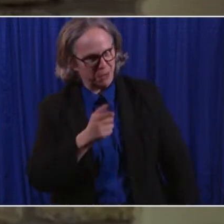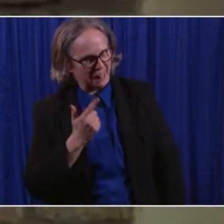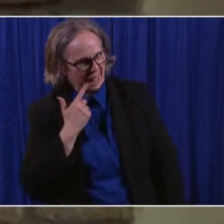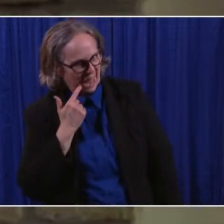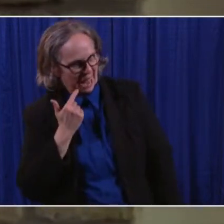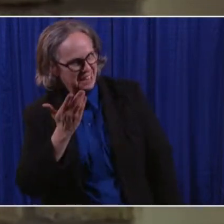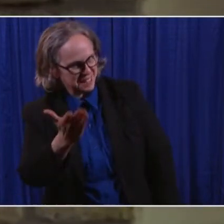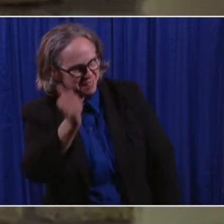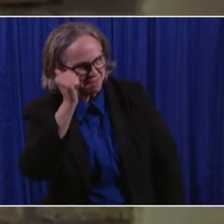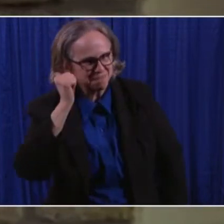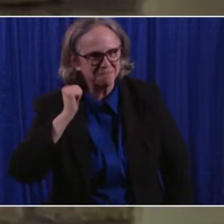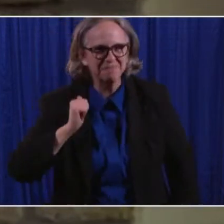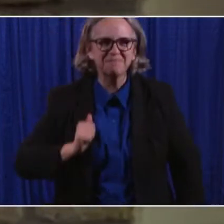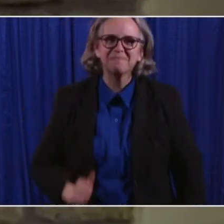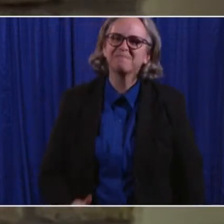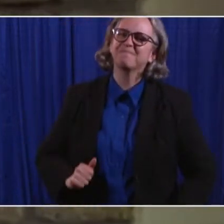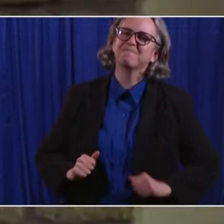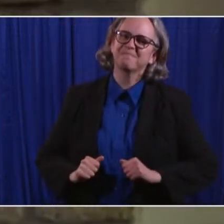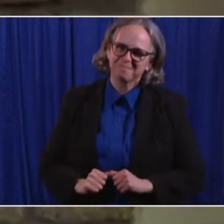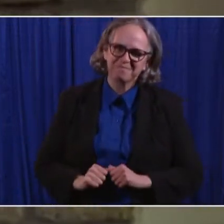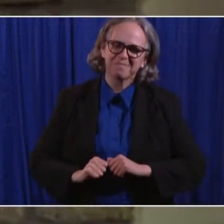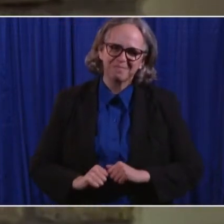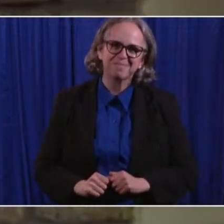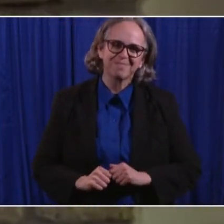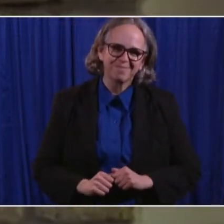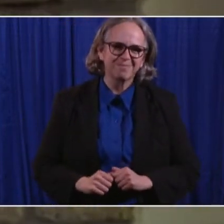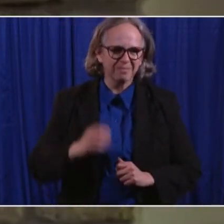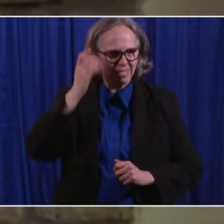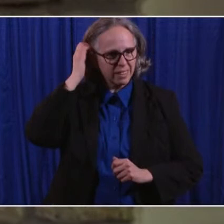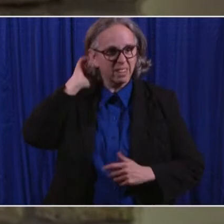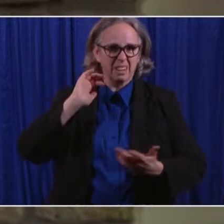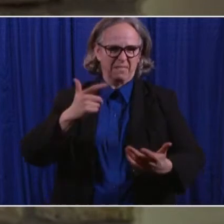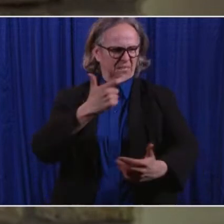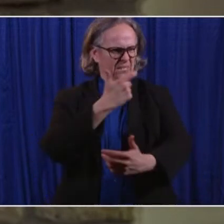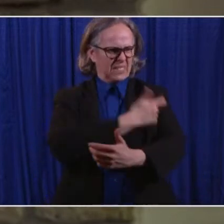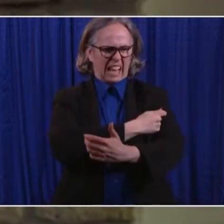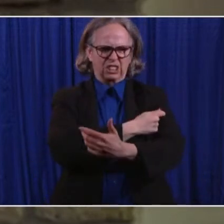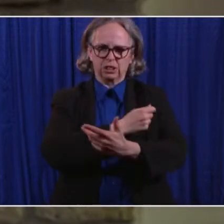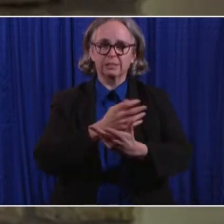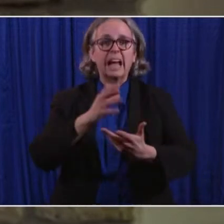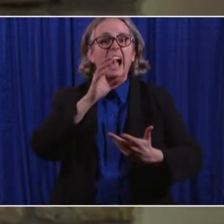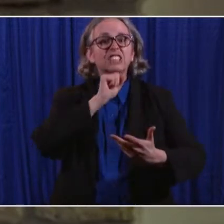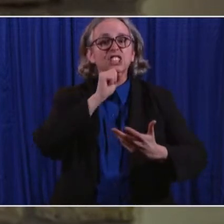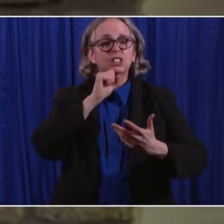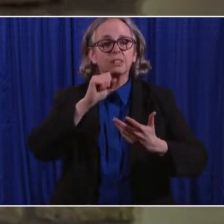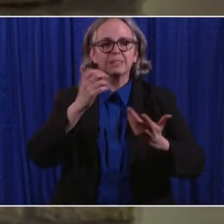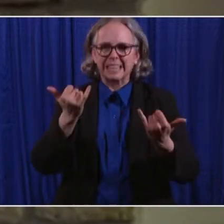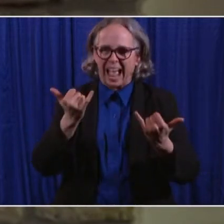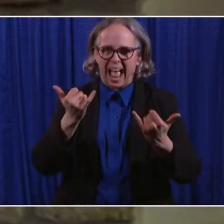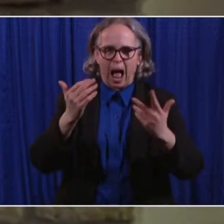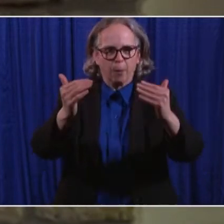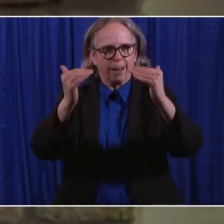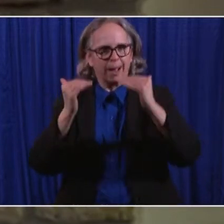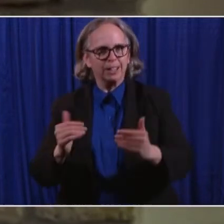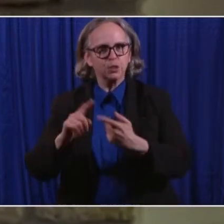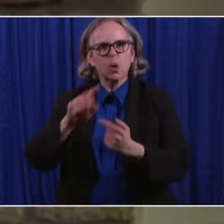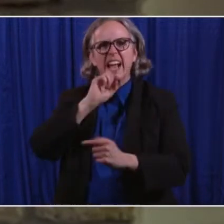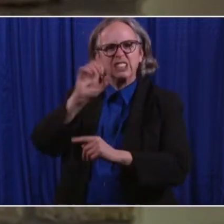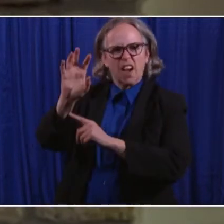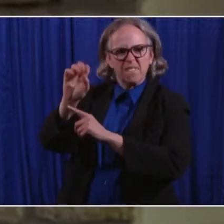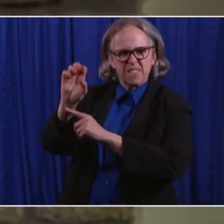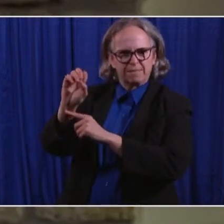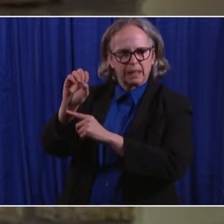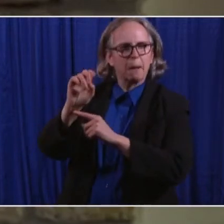Today we began vaccinating 50-year-olds in Ohio, and we also added those